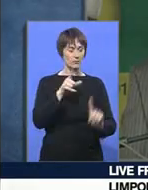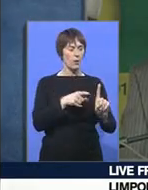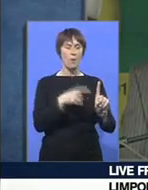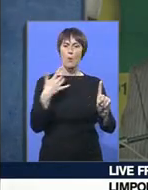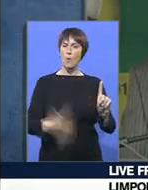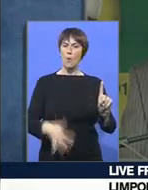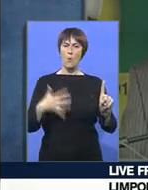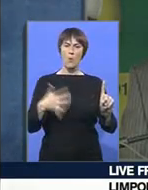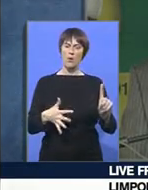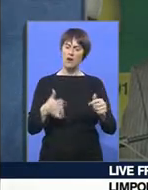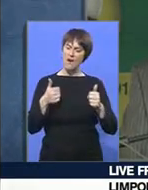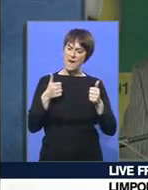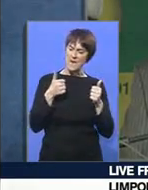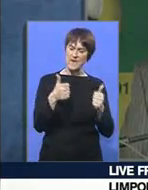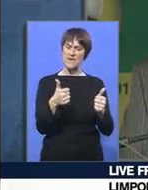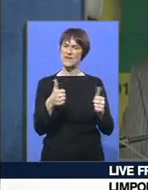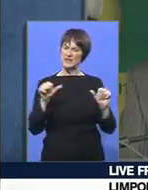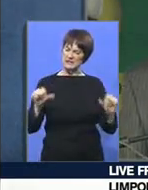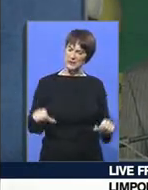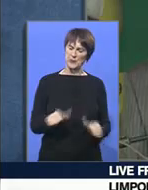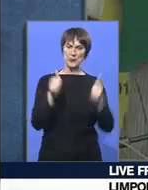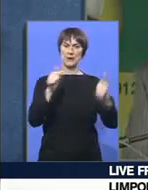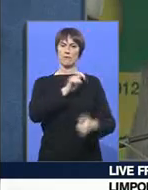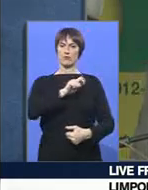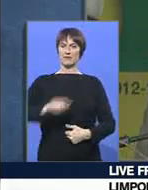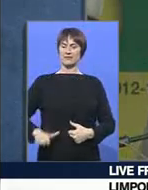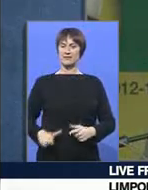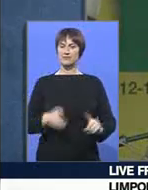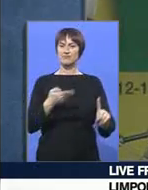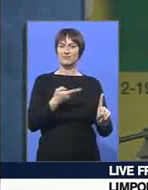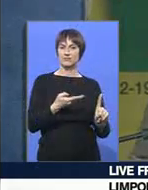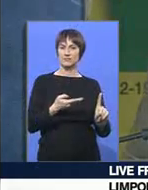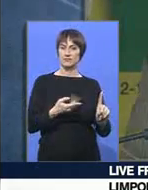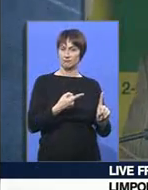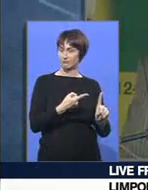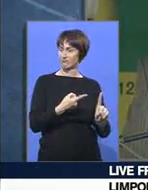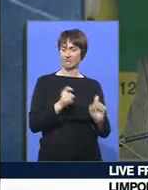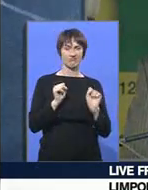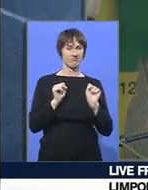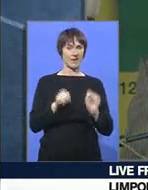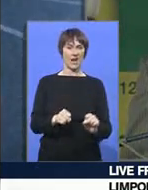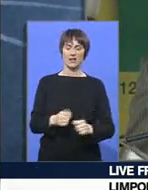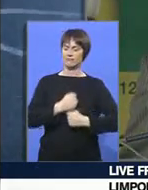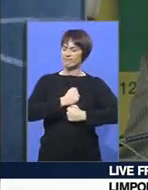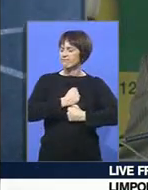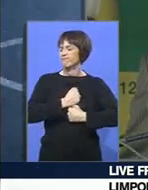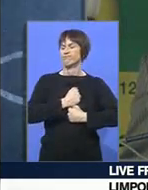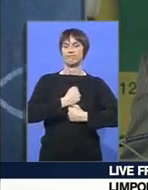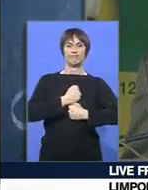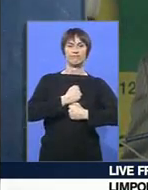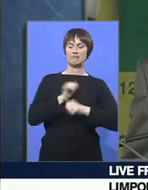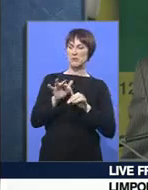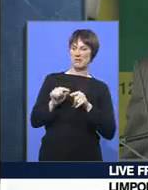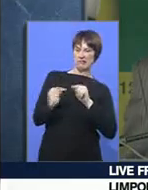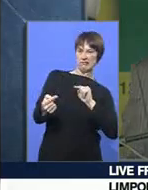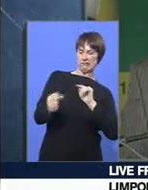statesman who is able to win over even his